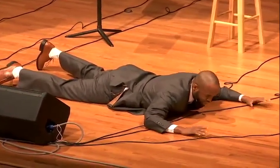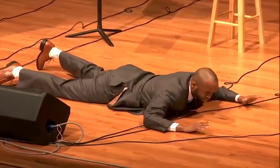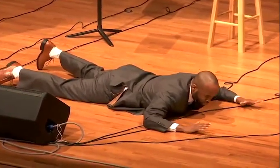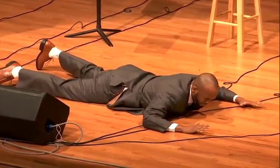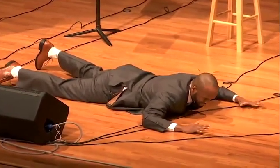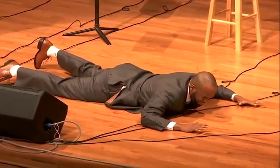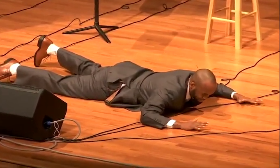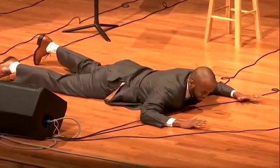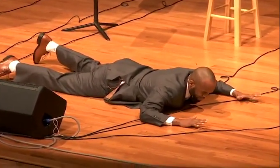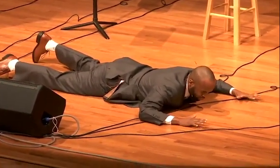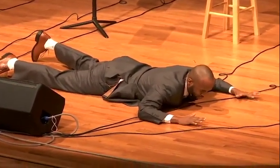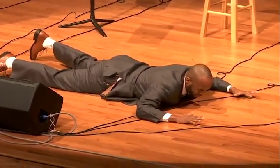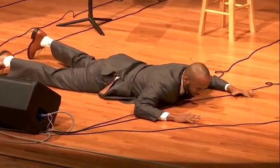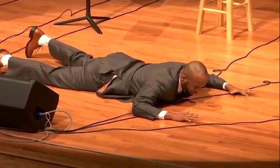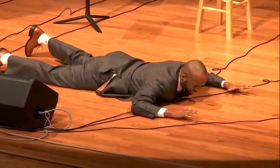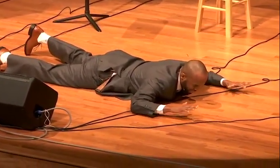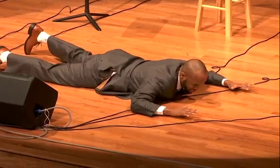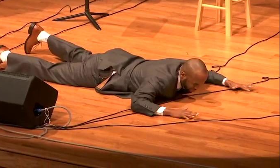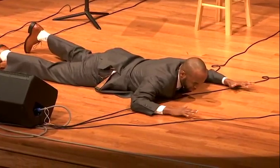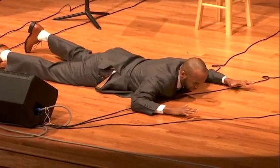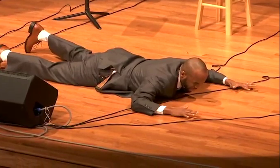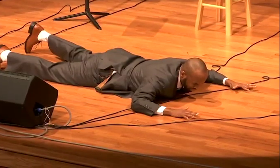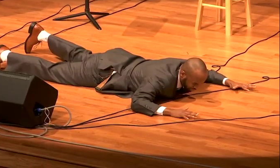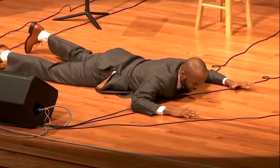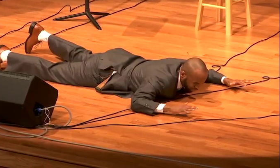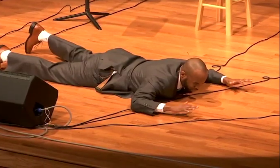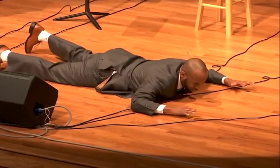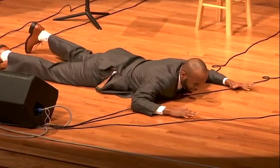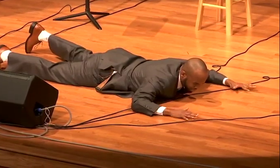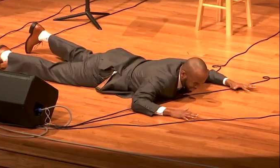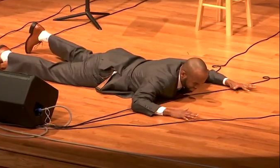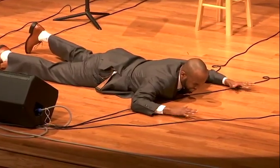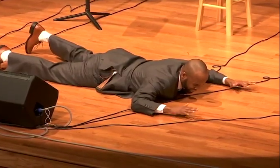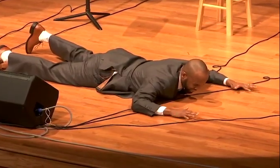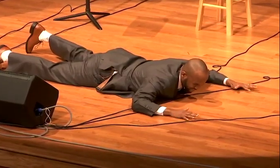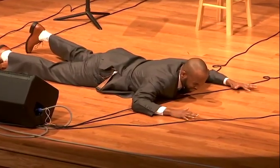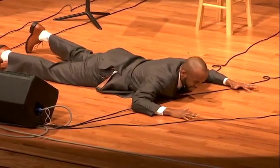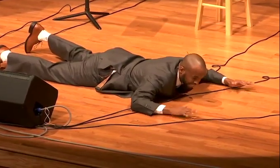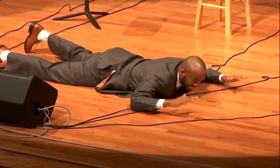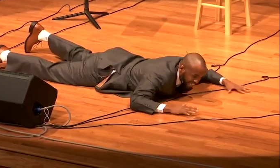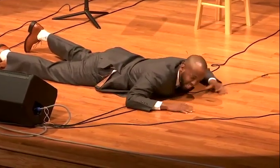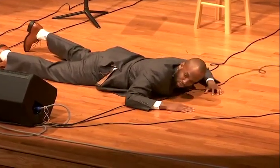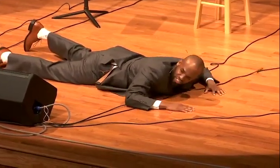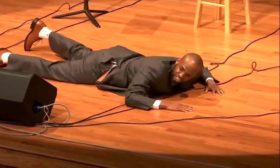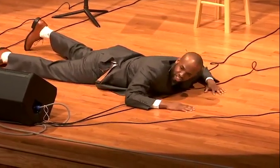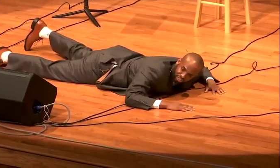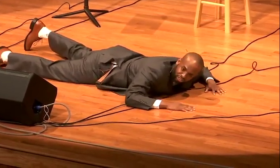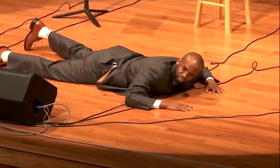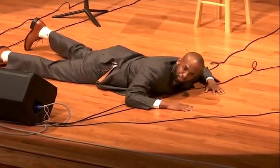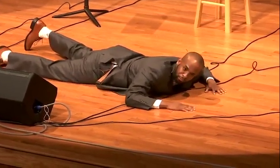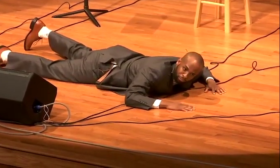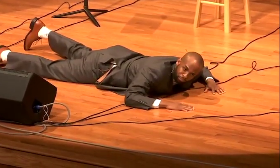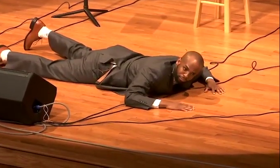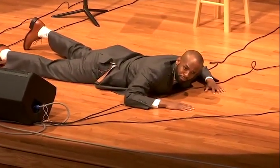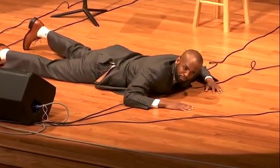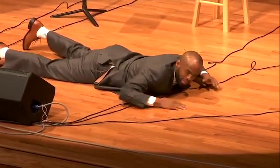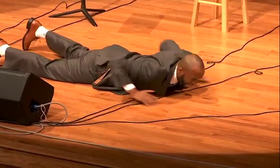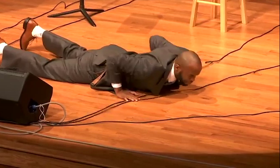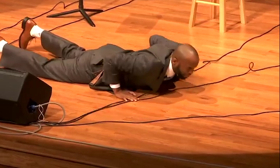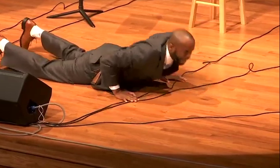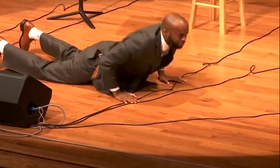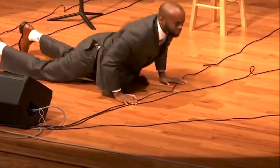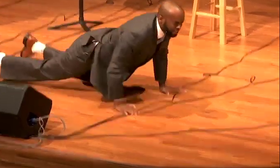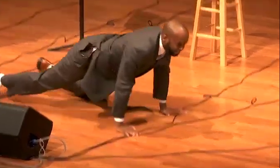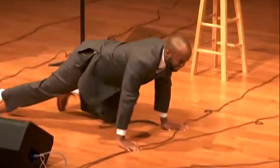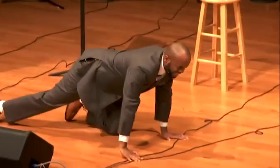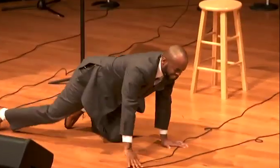man. Notice that this is one of the most intimate postures two human beings can share, laying on each other.